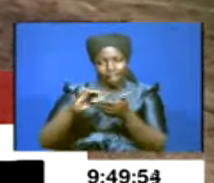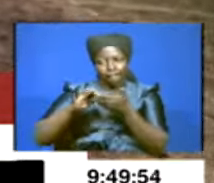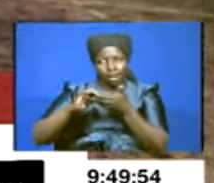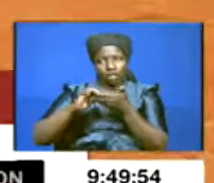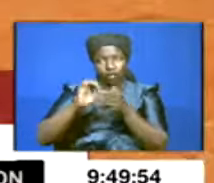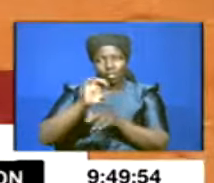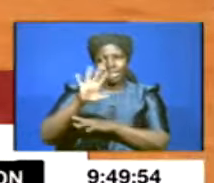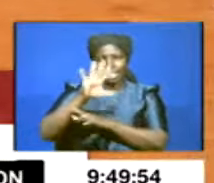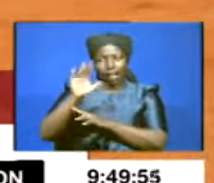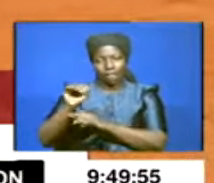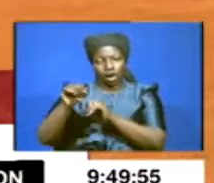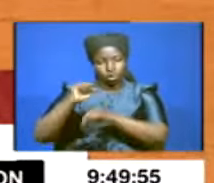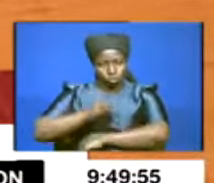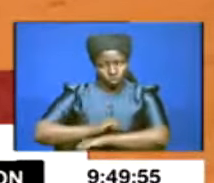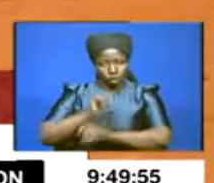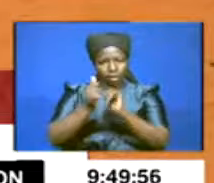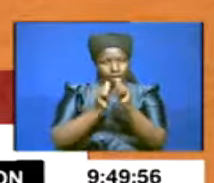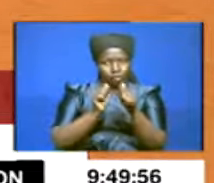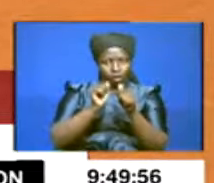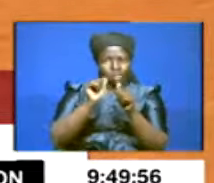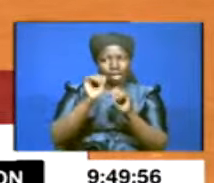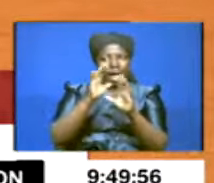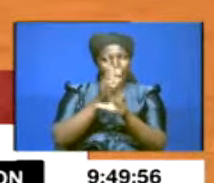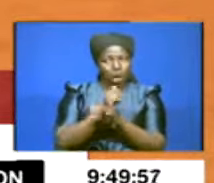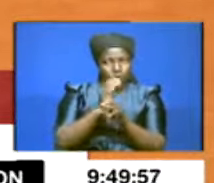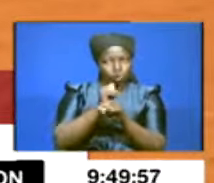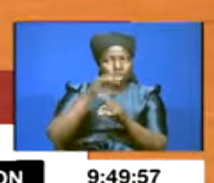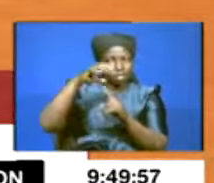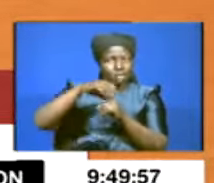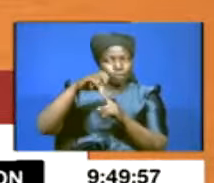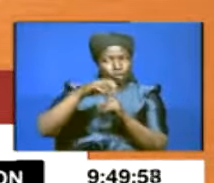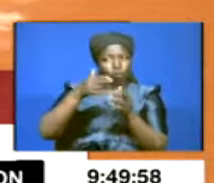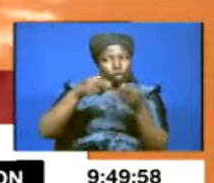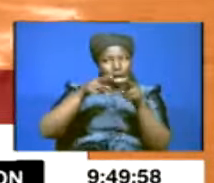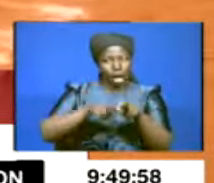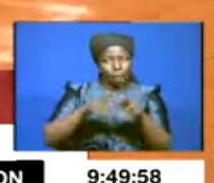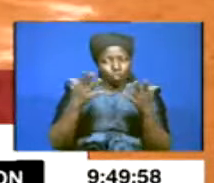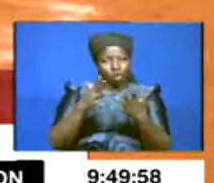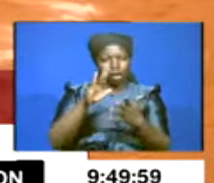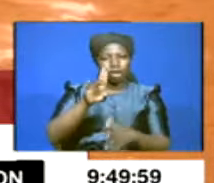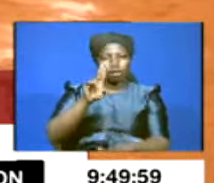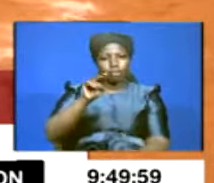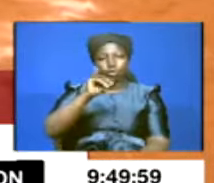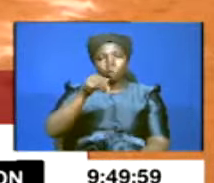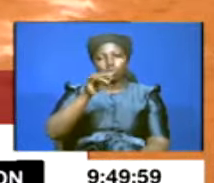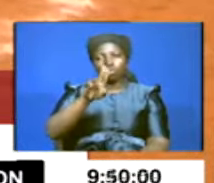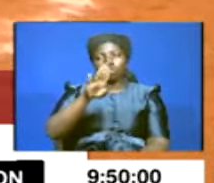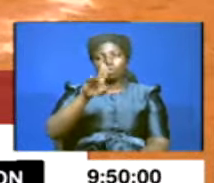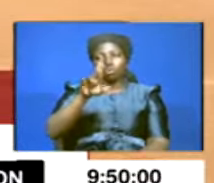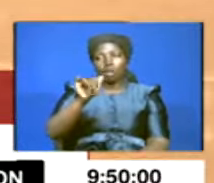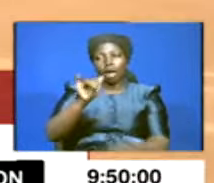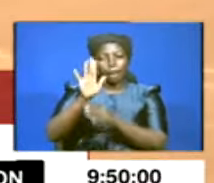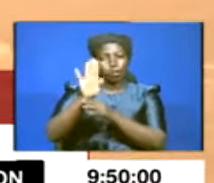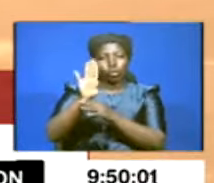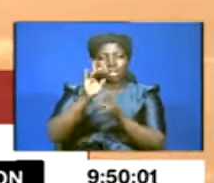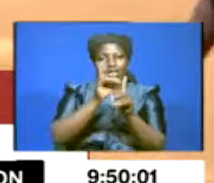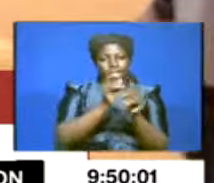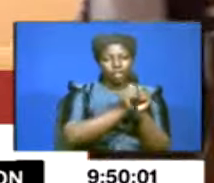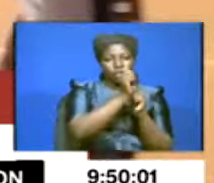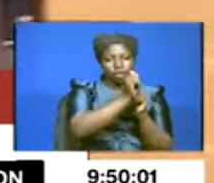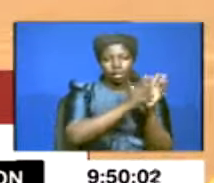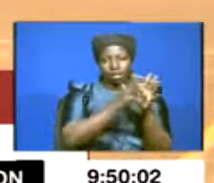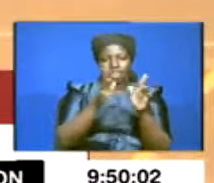Sports Association championships to be held in Bujumbura, Burundi between the 15th and the 30th